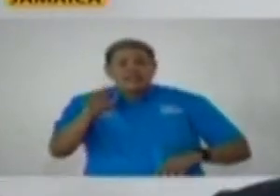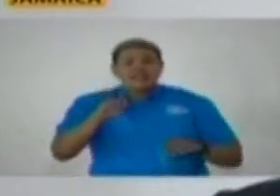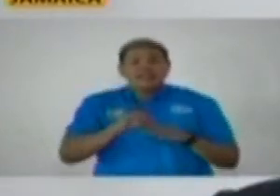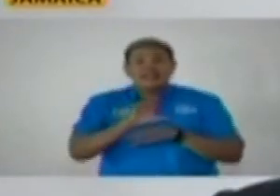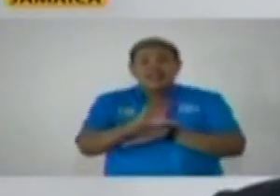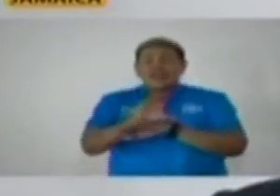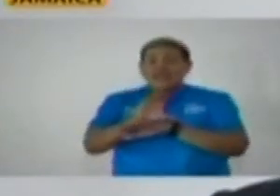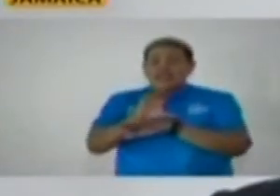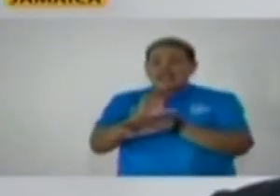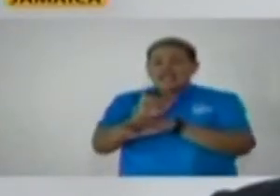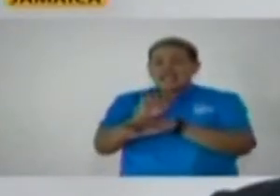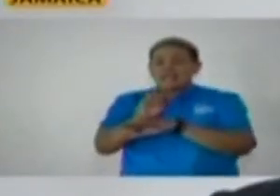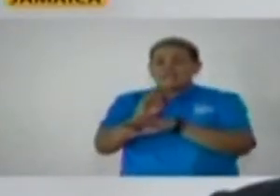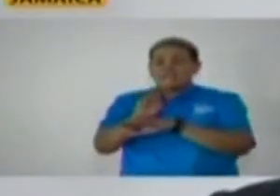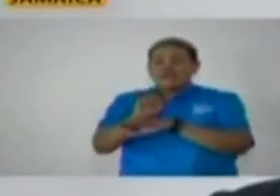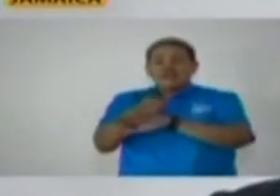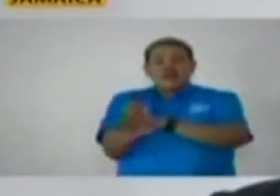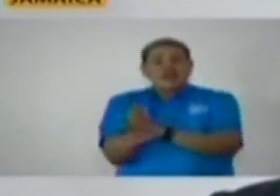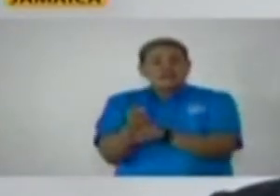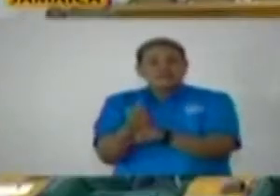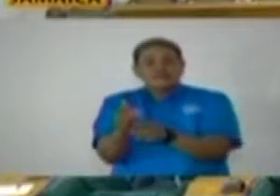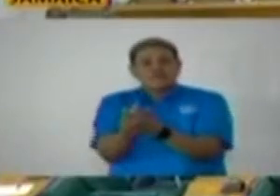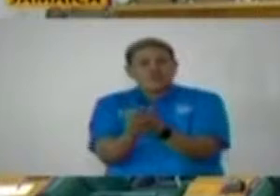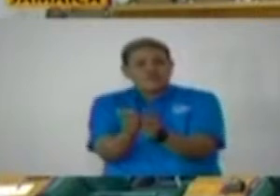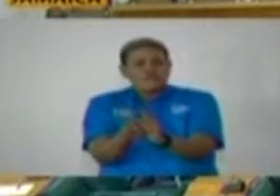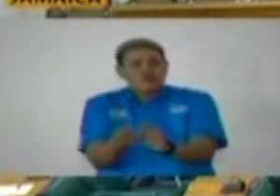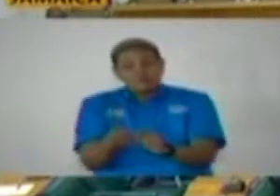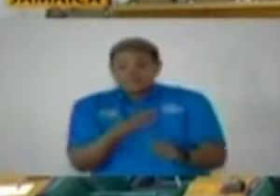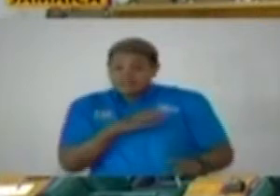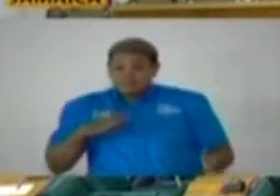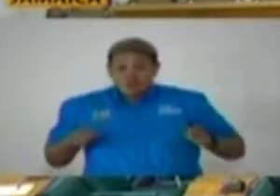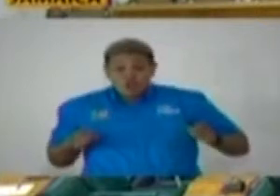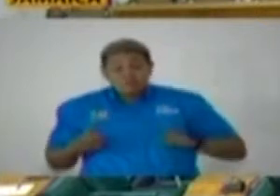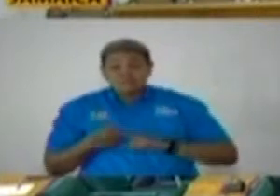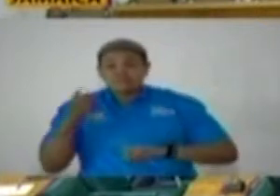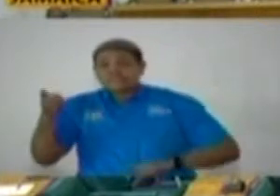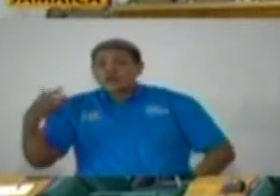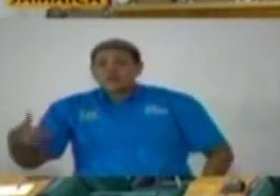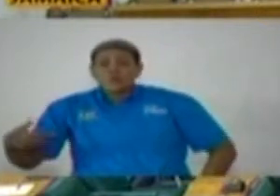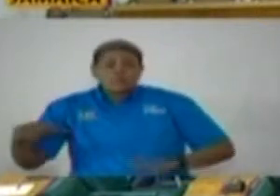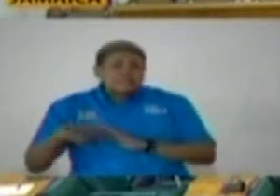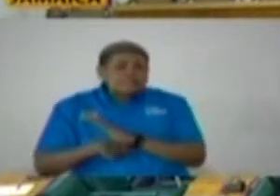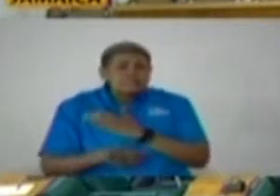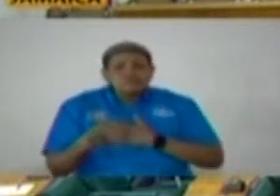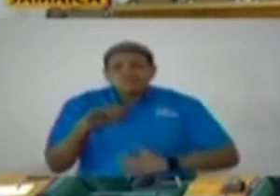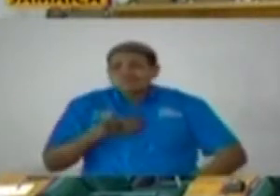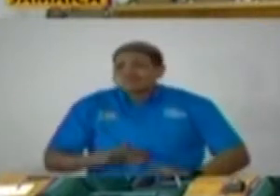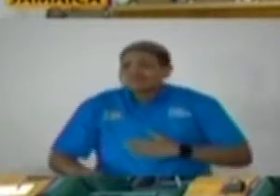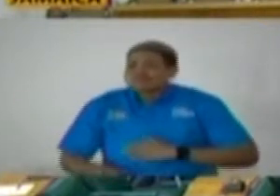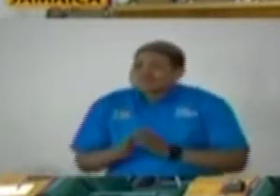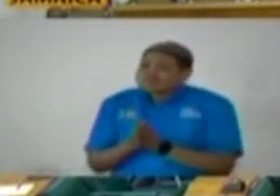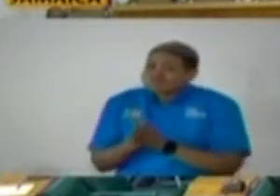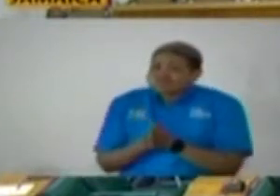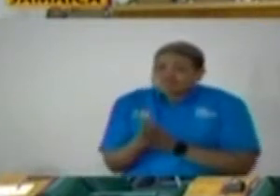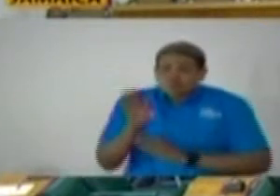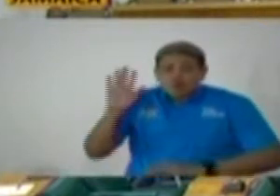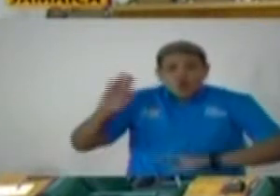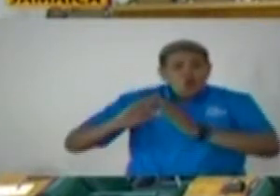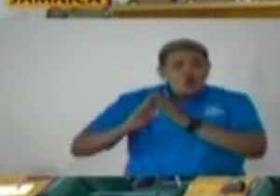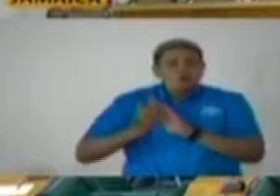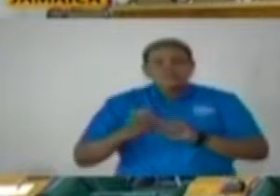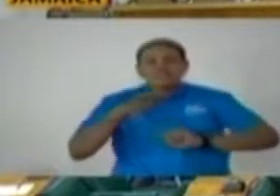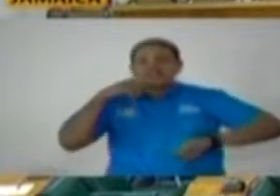Cayman Islands Law Reform Commission. She is deeply passionate about her community and is